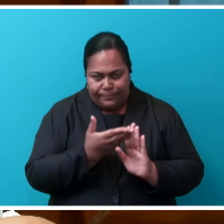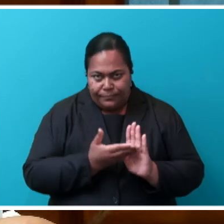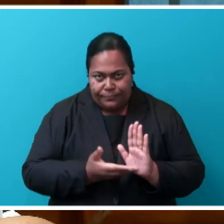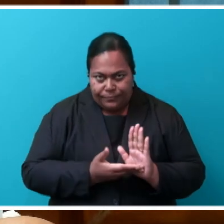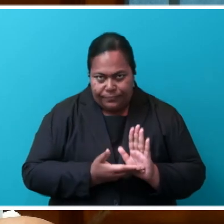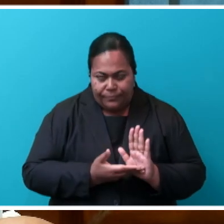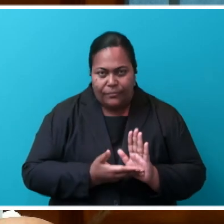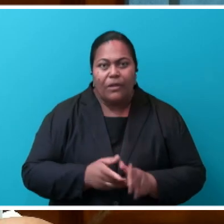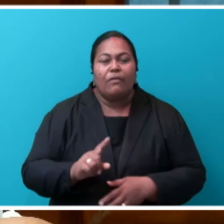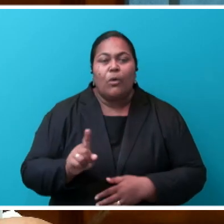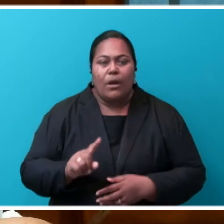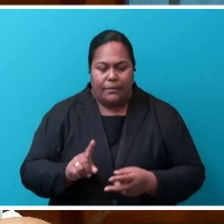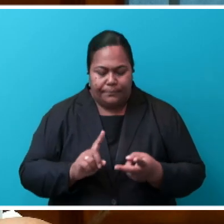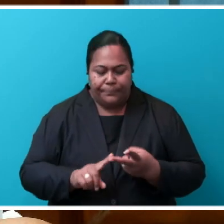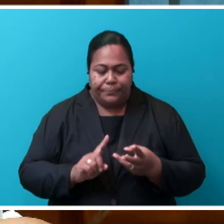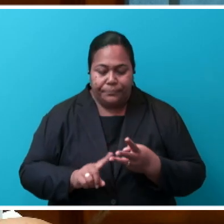for incumbents.